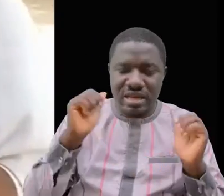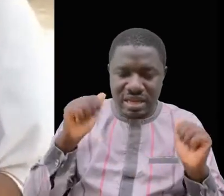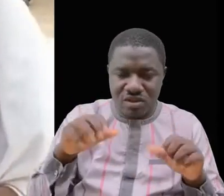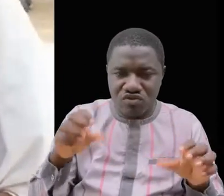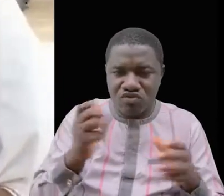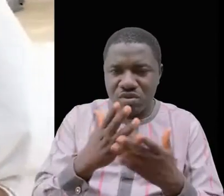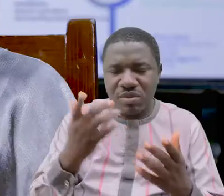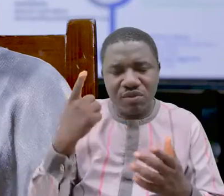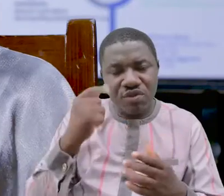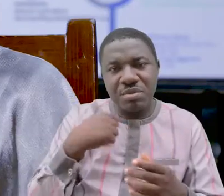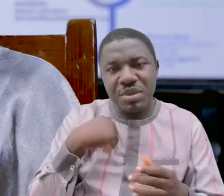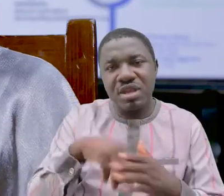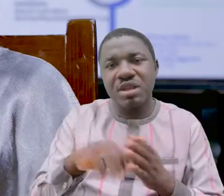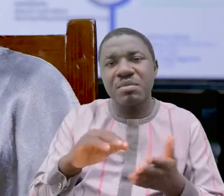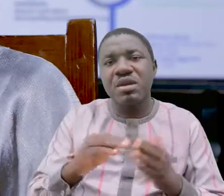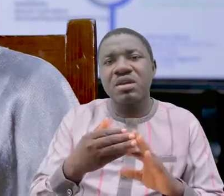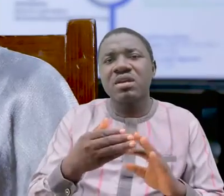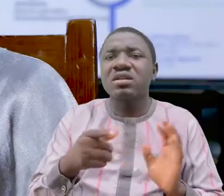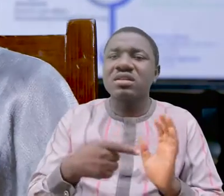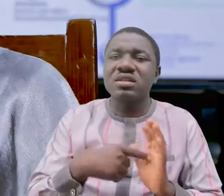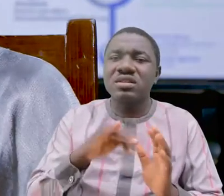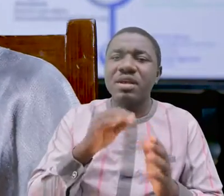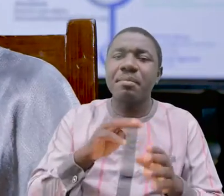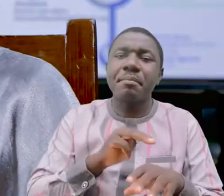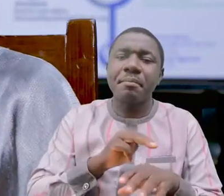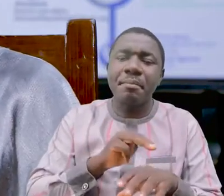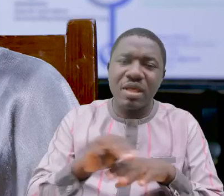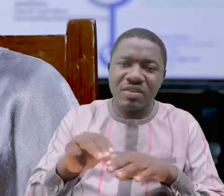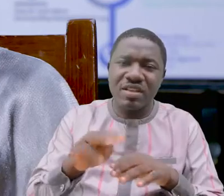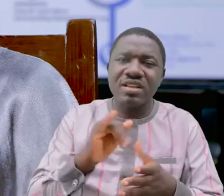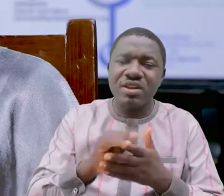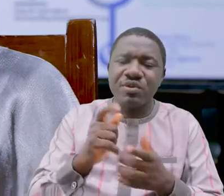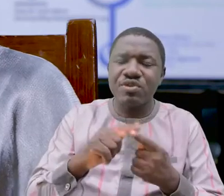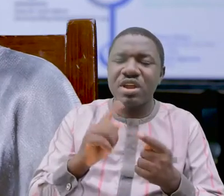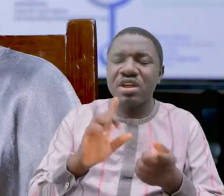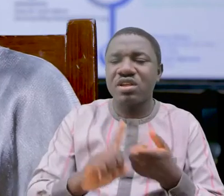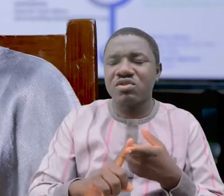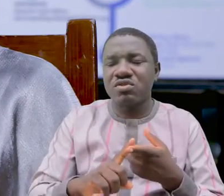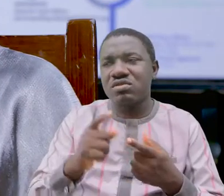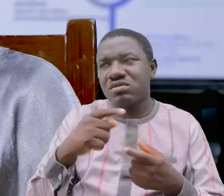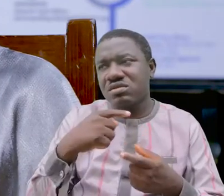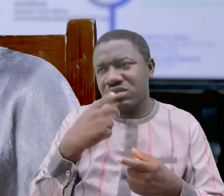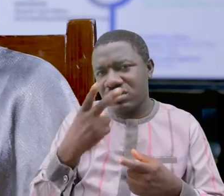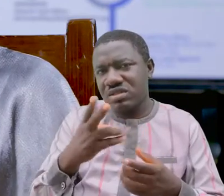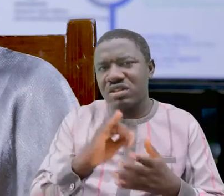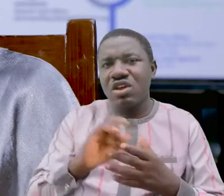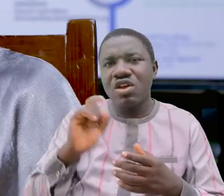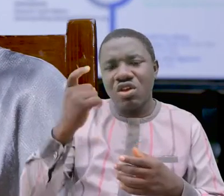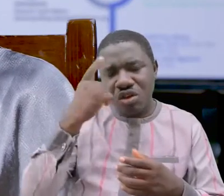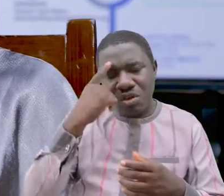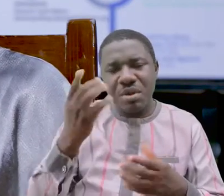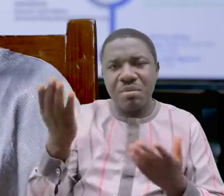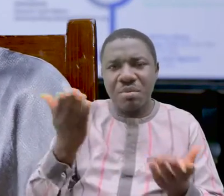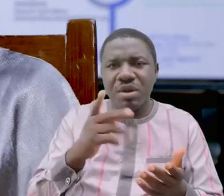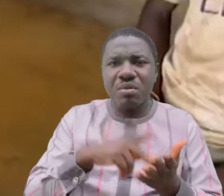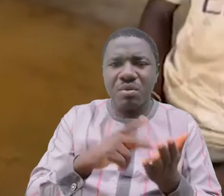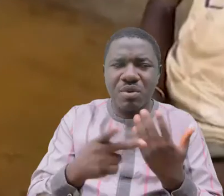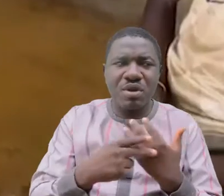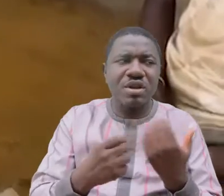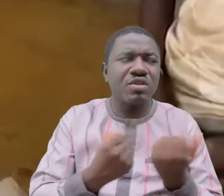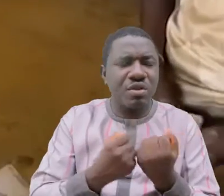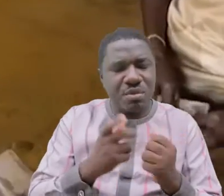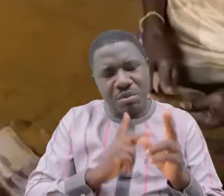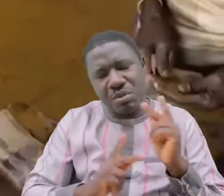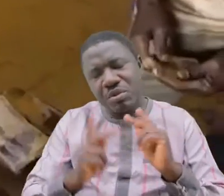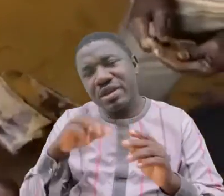if it's 200 naira, at least it can do something for me in my community. So this is a message we are trying to see, that the government try to come up